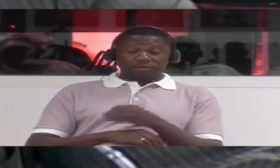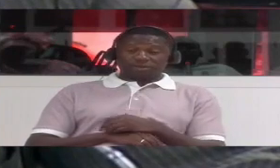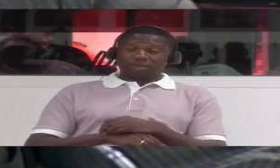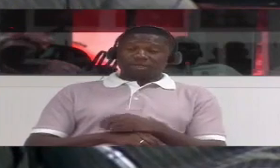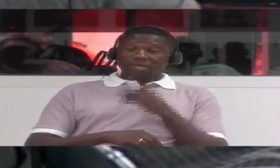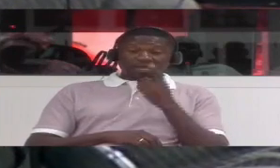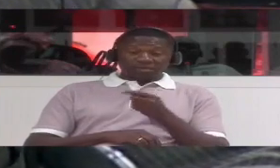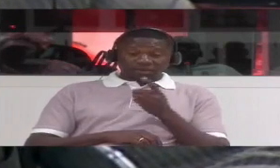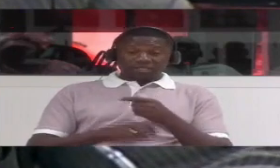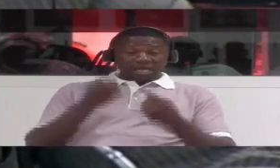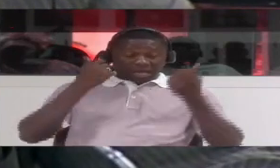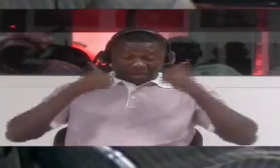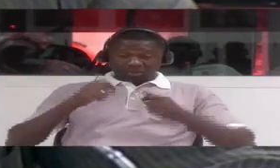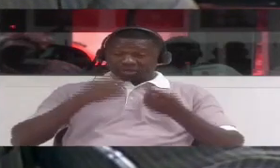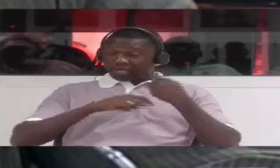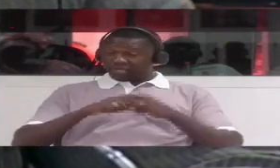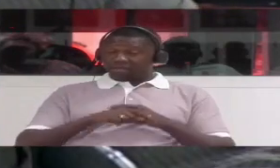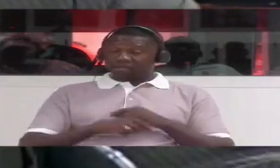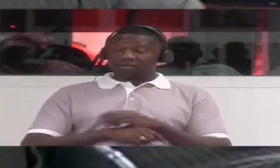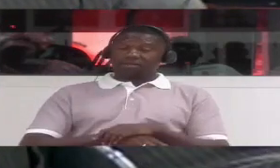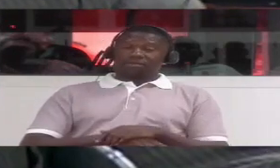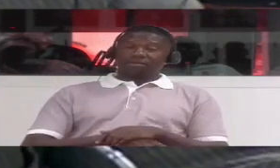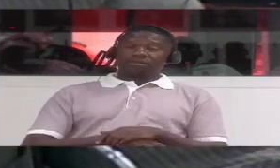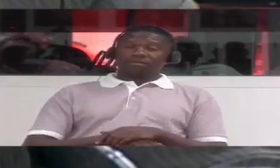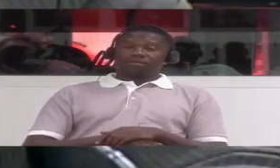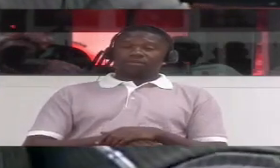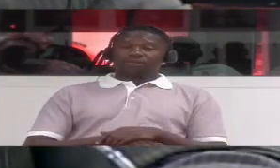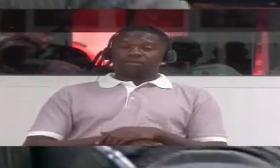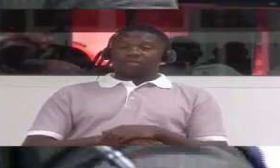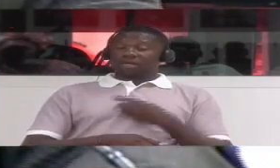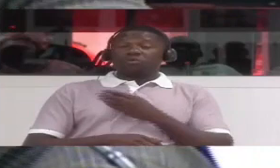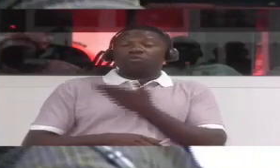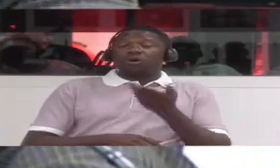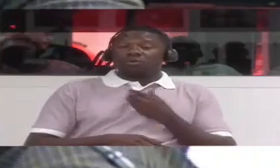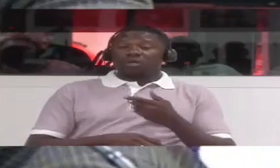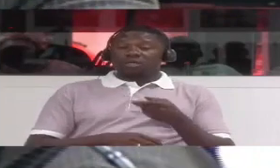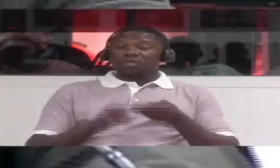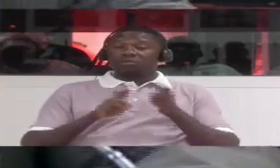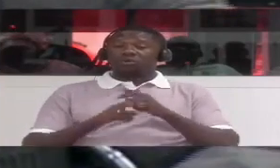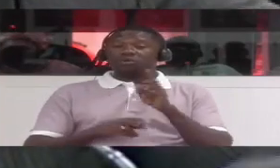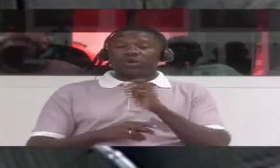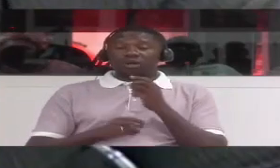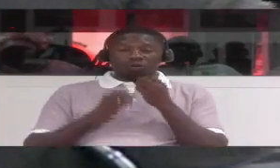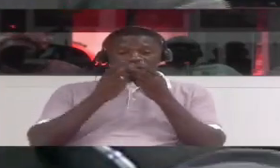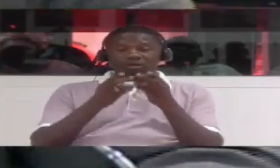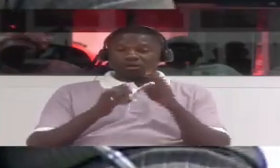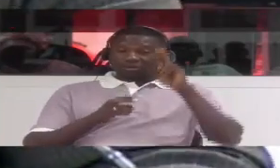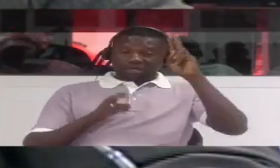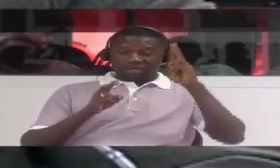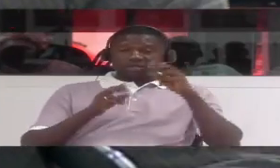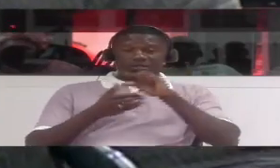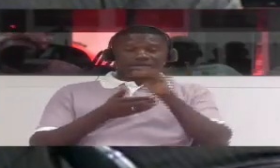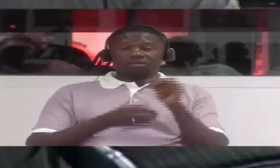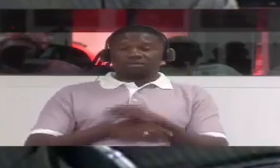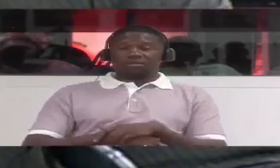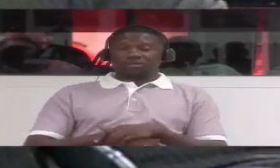he threatened you. Yes. And why would I report without mentioning Jamme's name? So obviously, I knew that it was too dangerous to